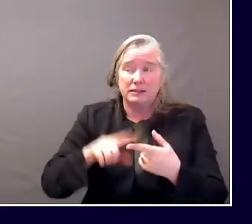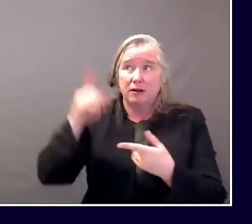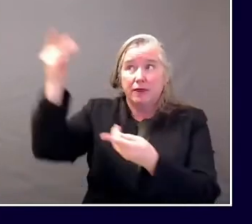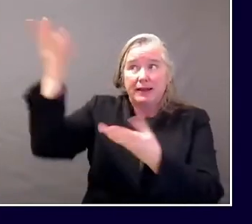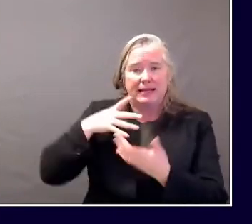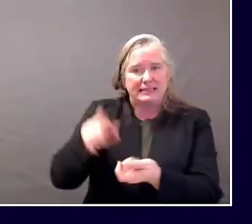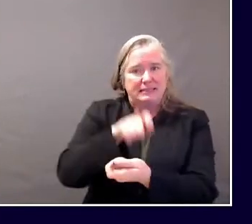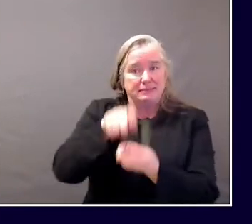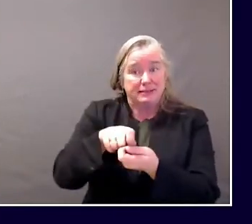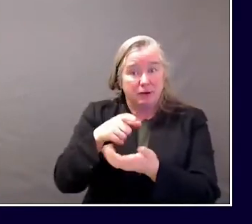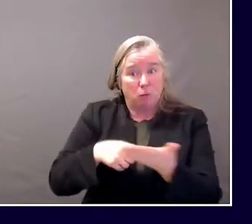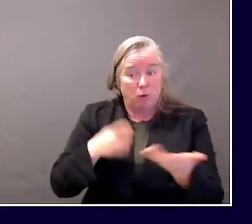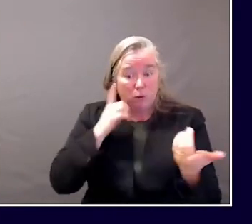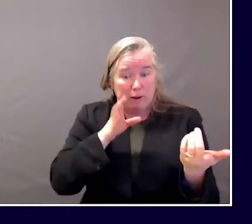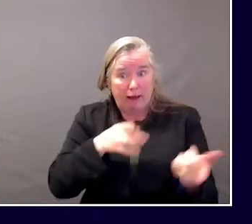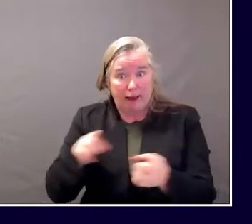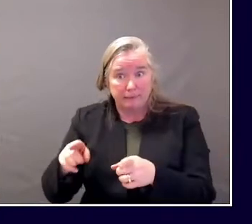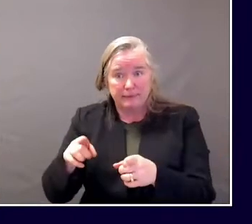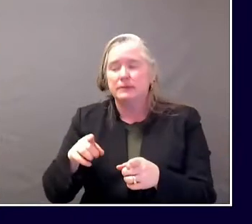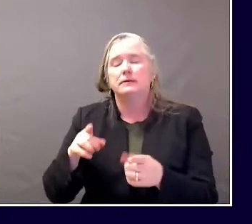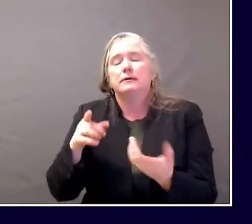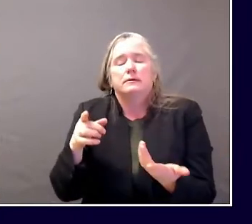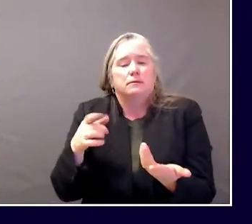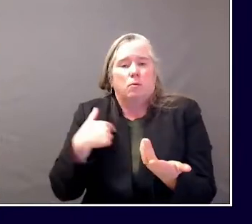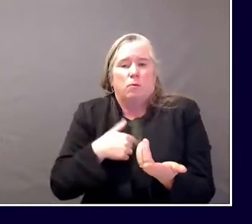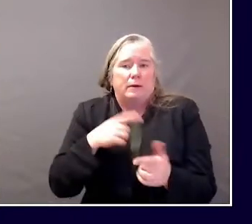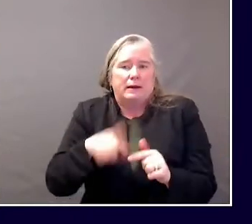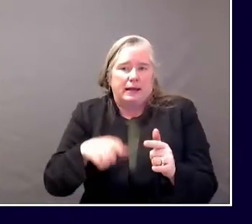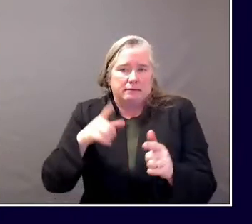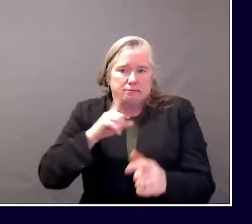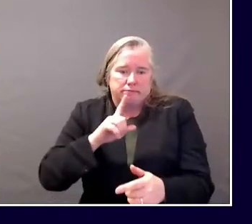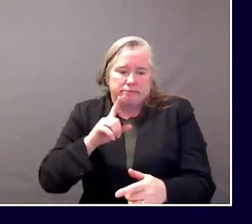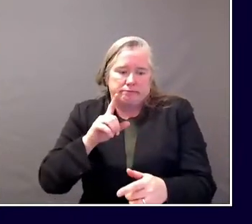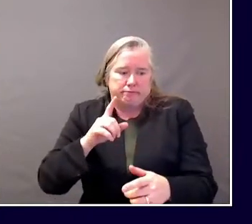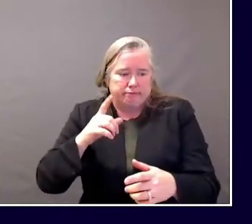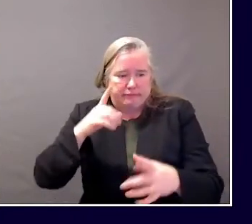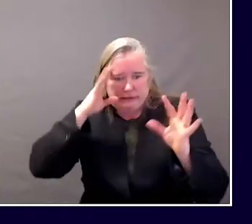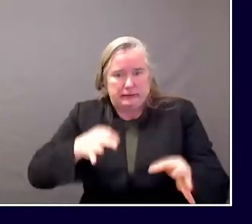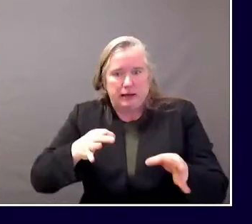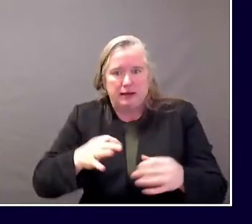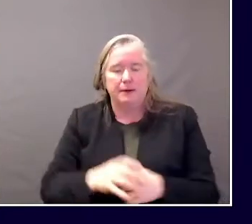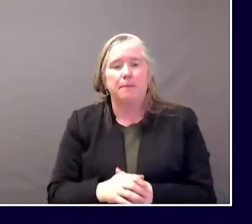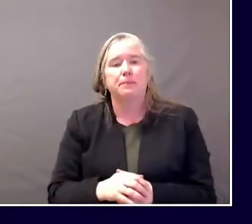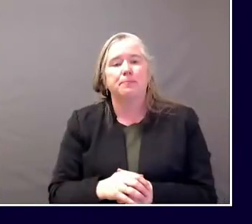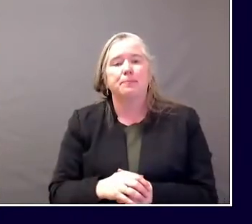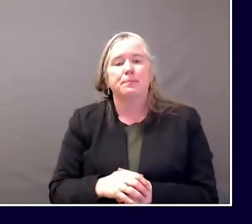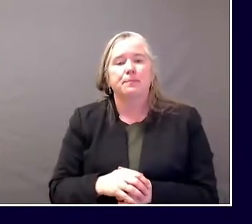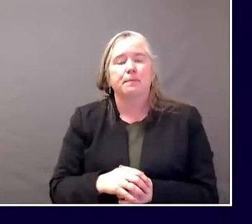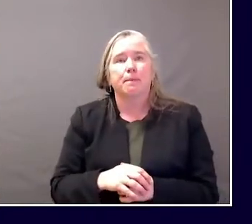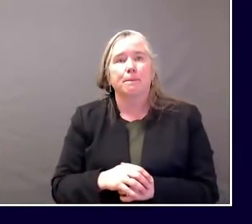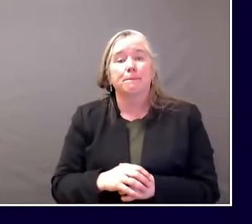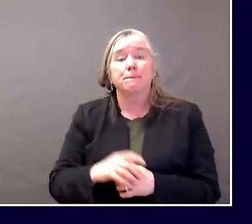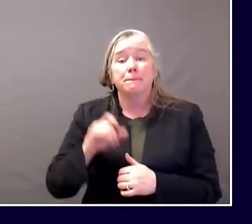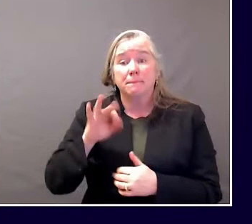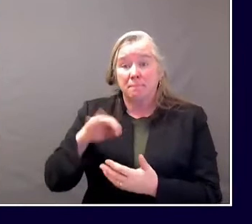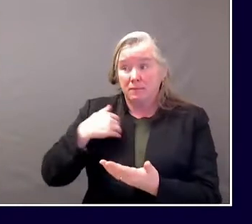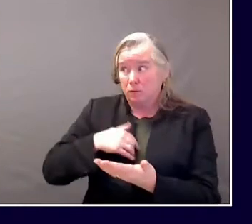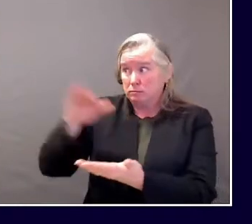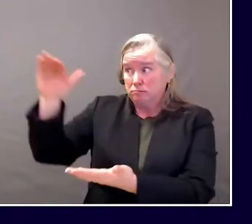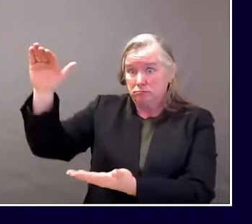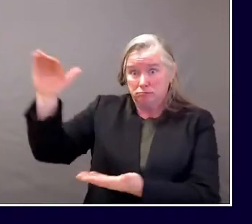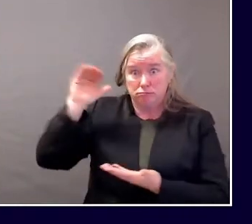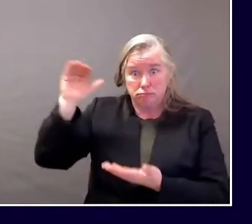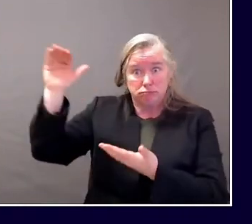it means that we have to take steps to reserve or guard the second doses, we may not have the same throughput. It's just an